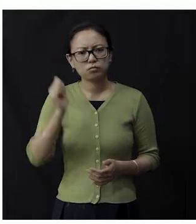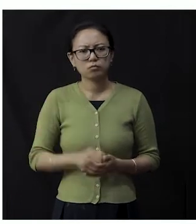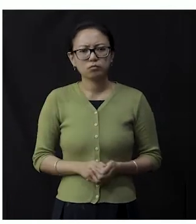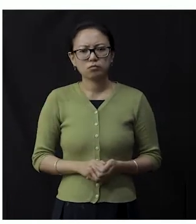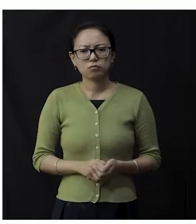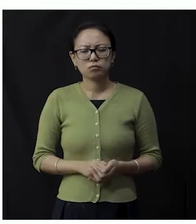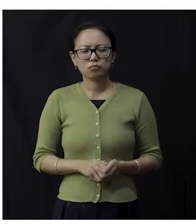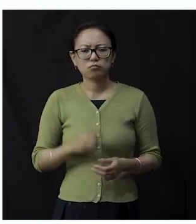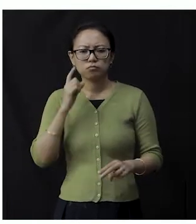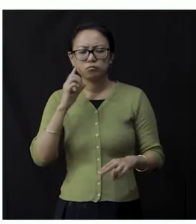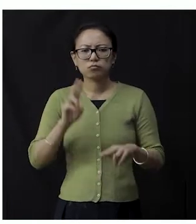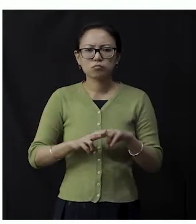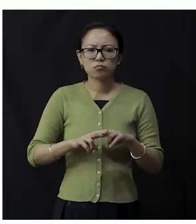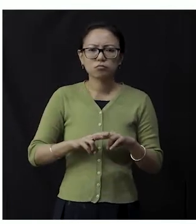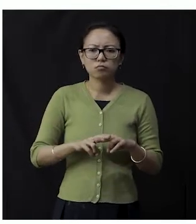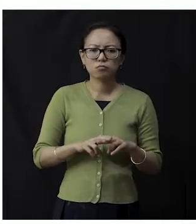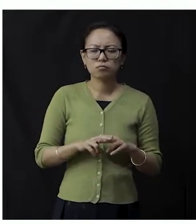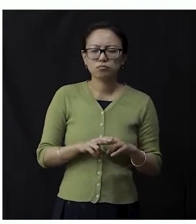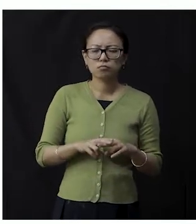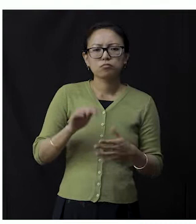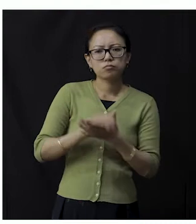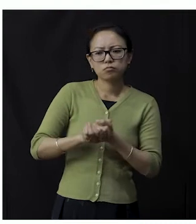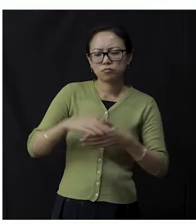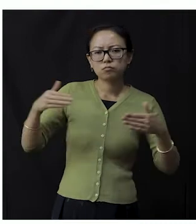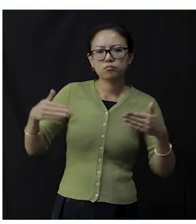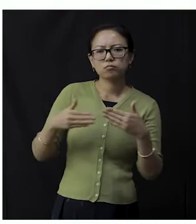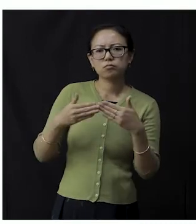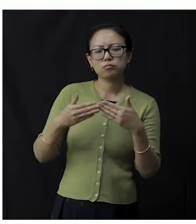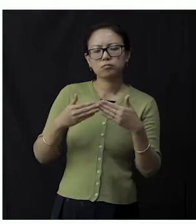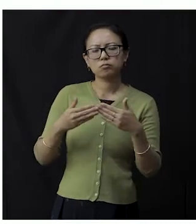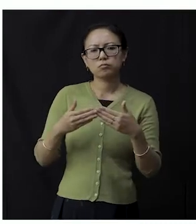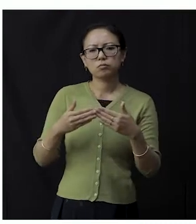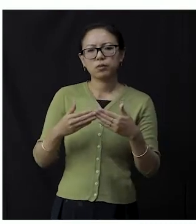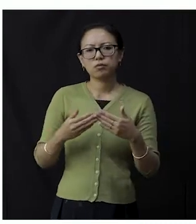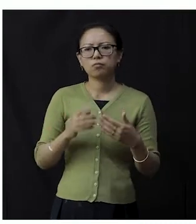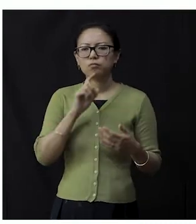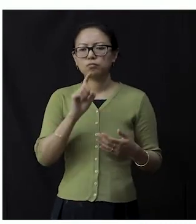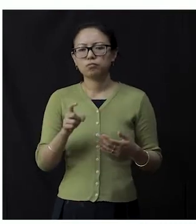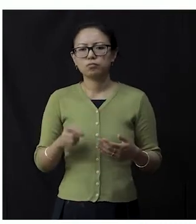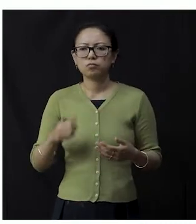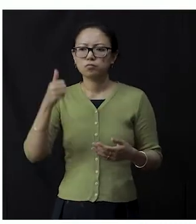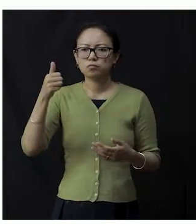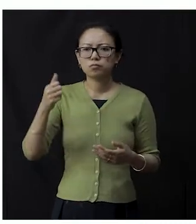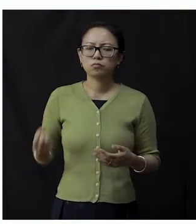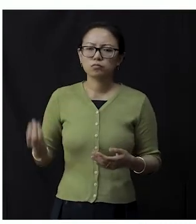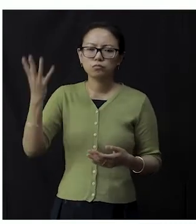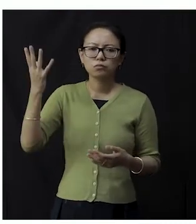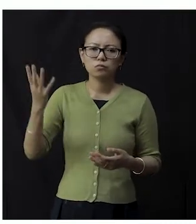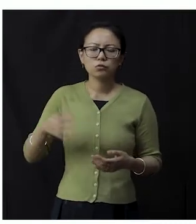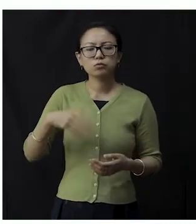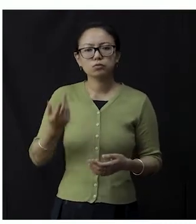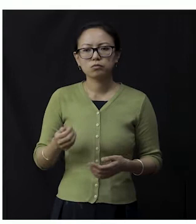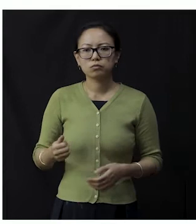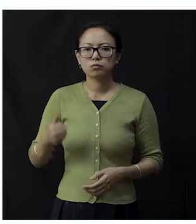somebody, you always say hi, hello, good morning, good afternoon, or good evening. If you want to enter